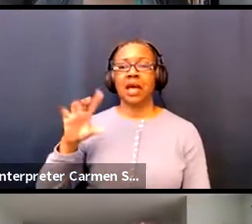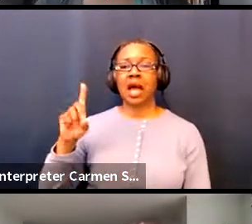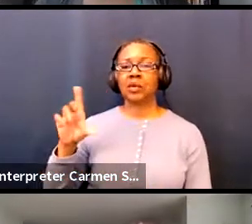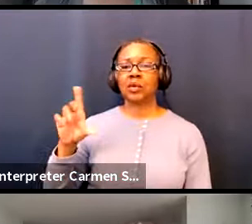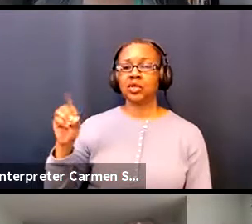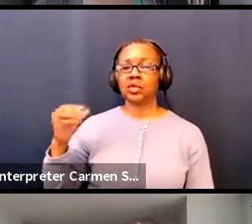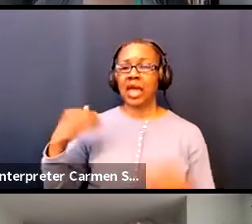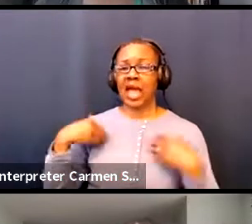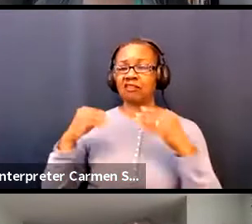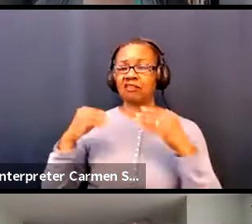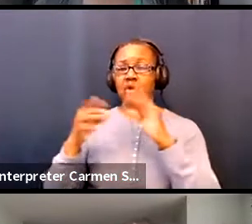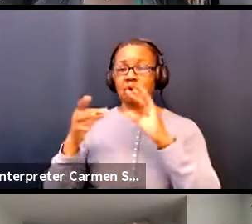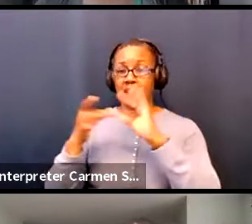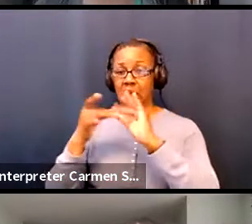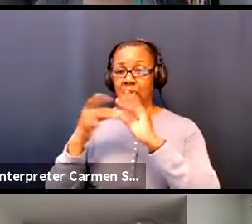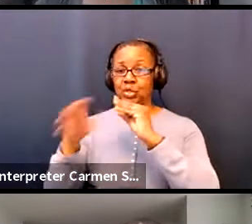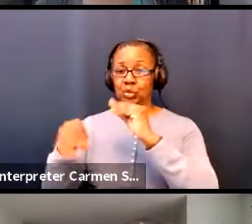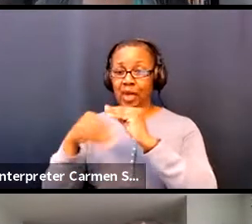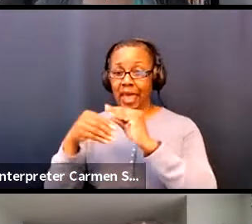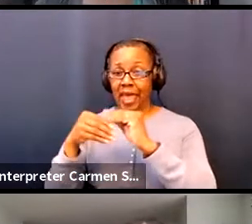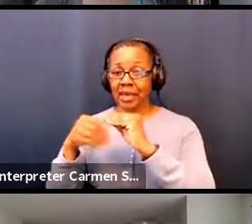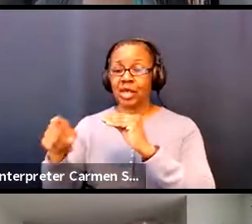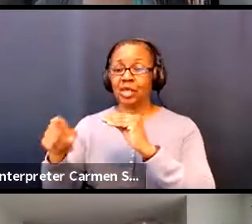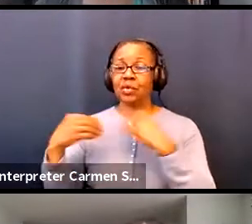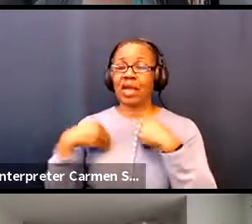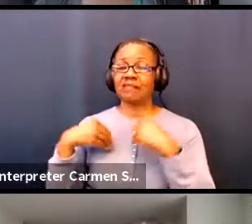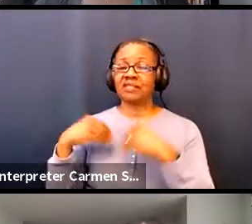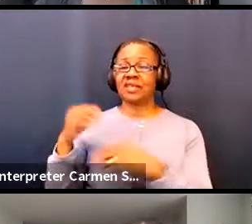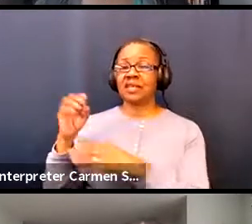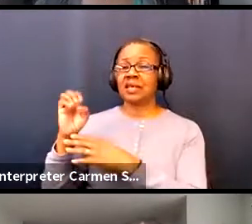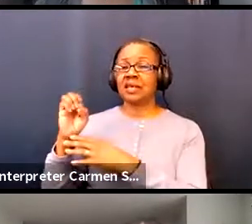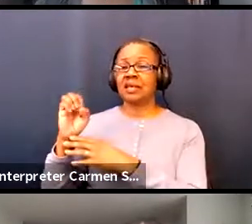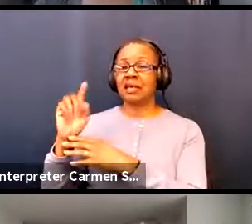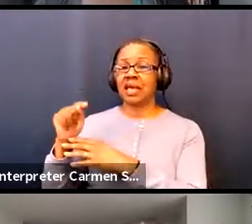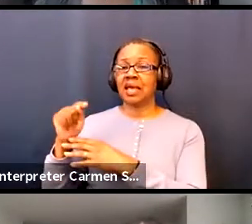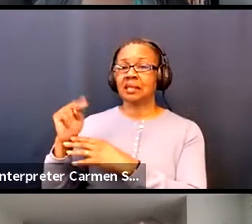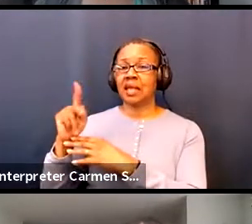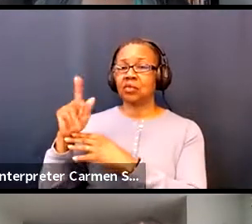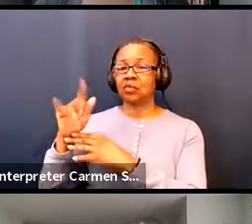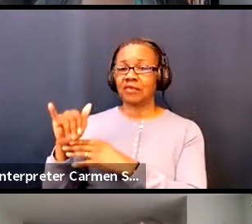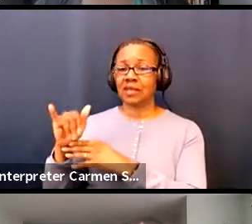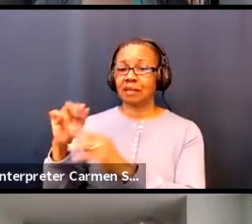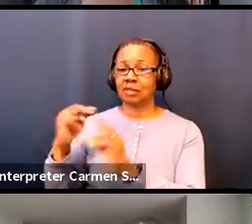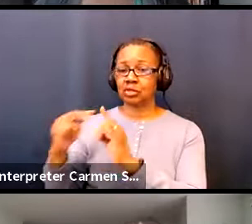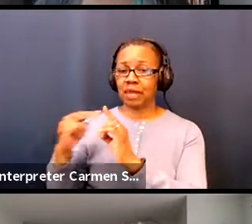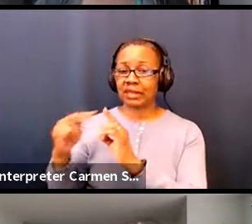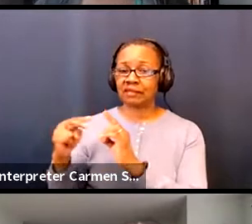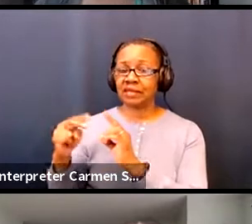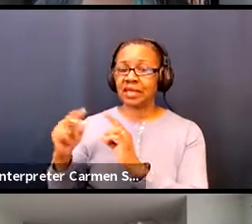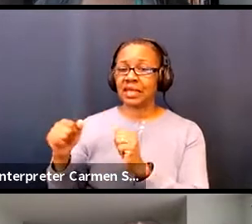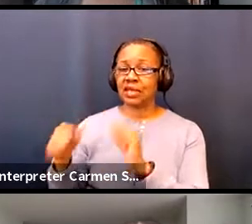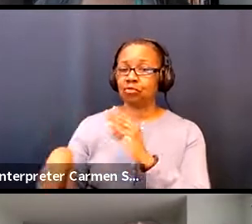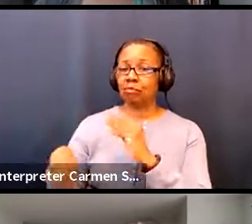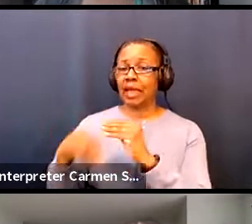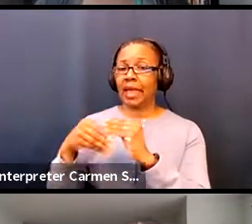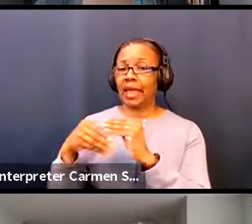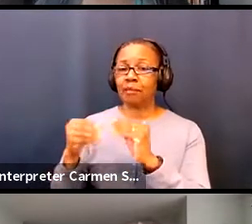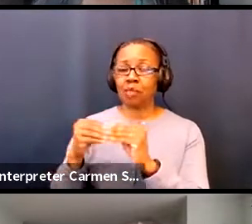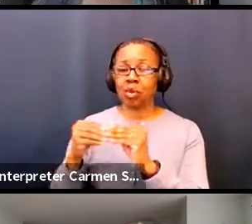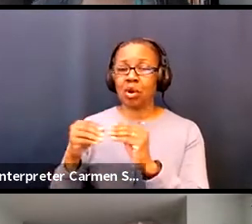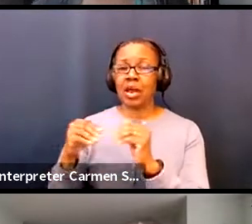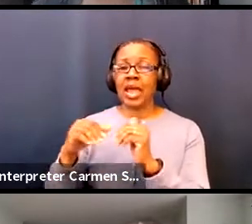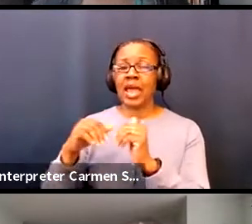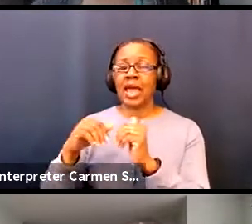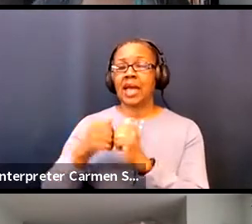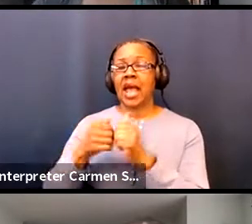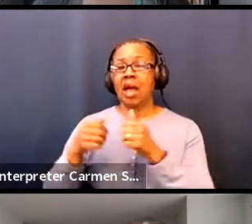to add. You bring the ethnography perspective. Can you speak more to the ways in